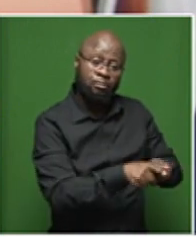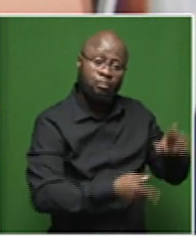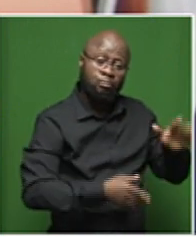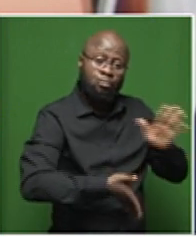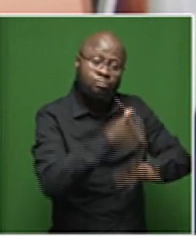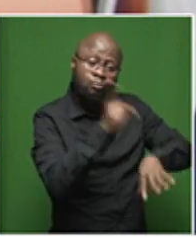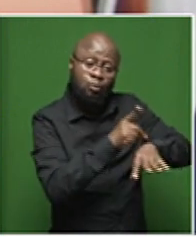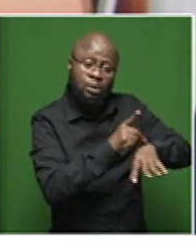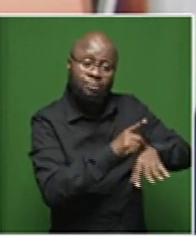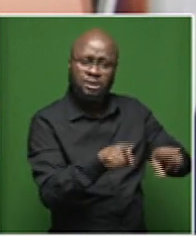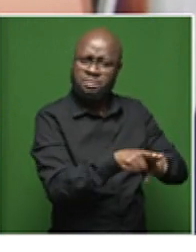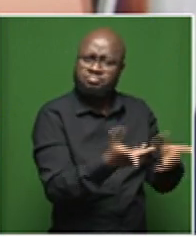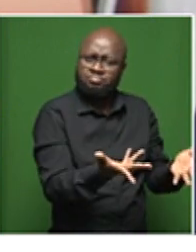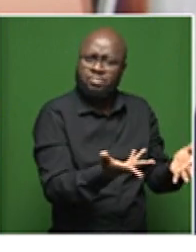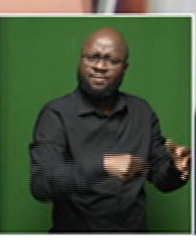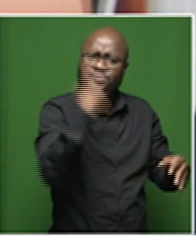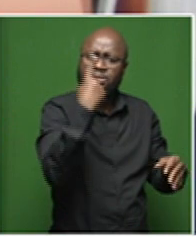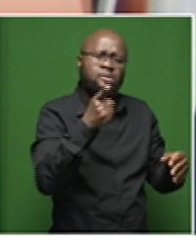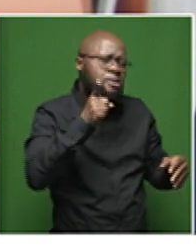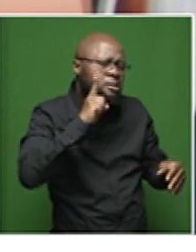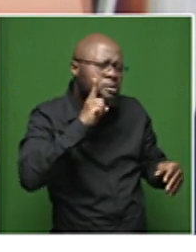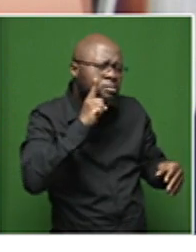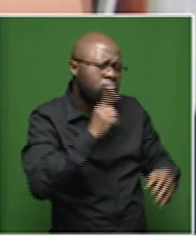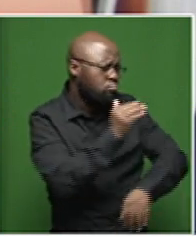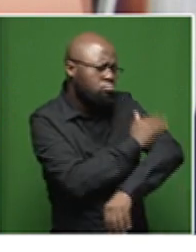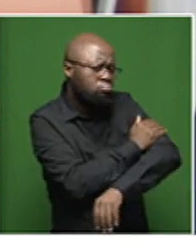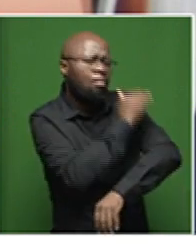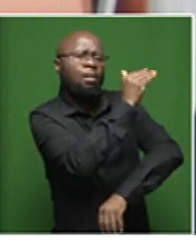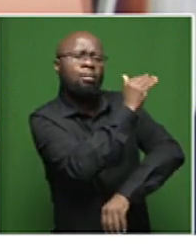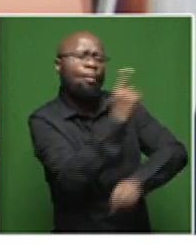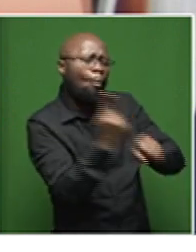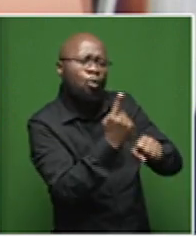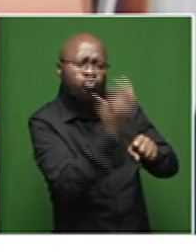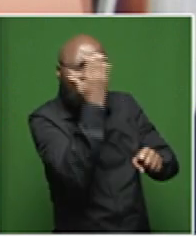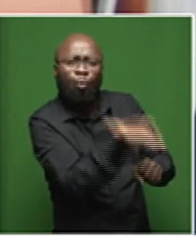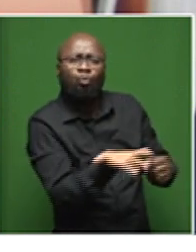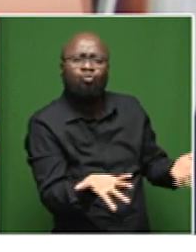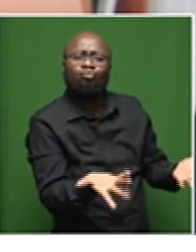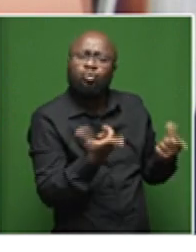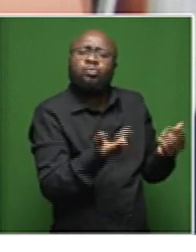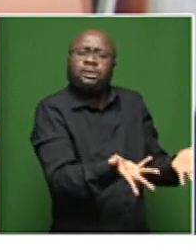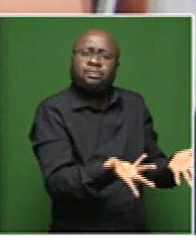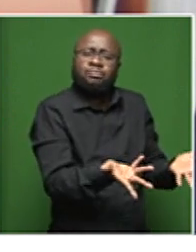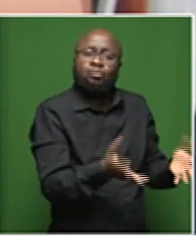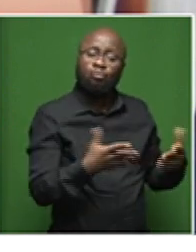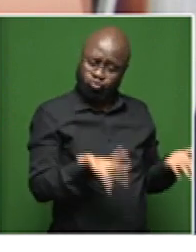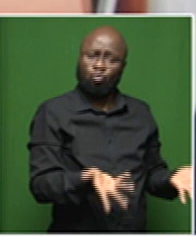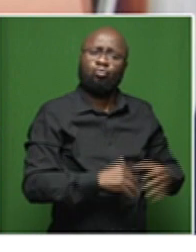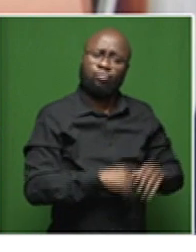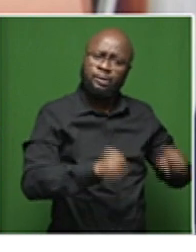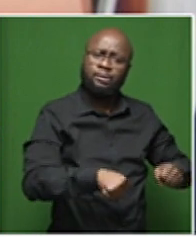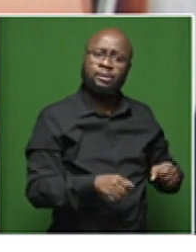take opportunities. They do what is called opportunistic blood pressure measurement. So that is what needs to be done. And the best is when it's